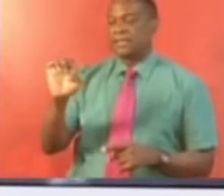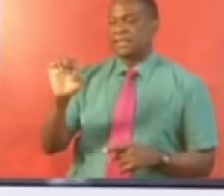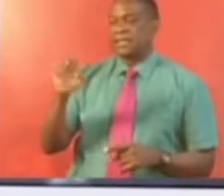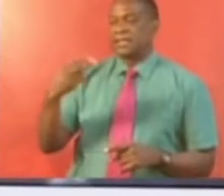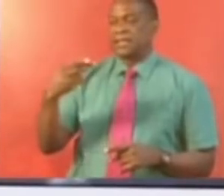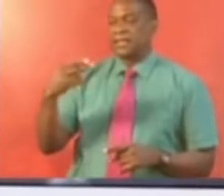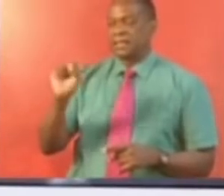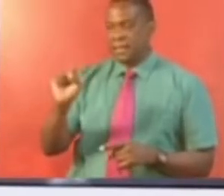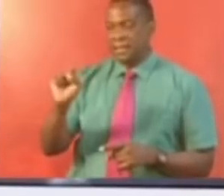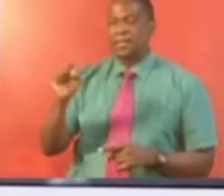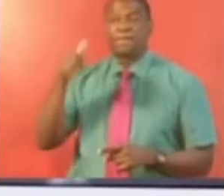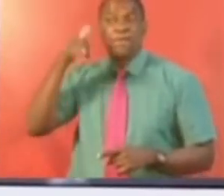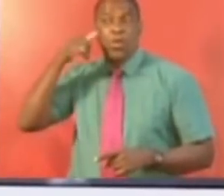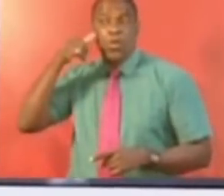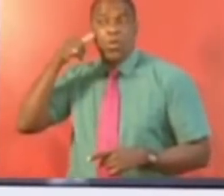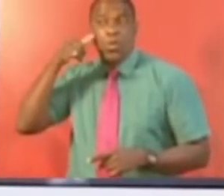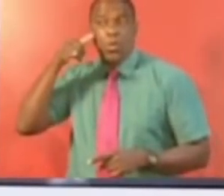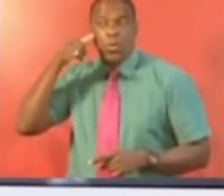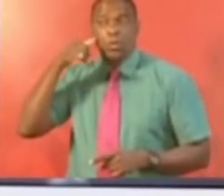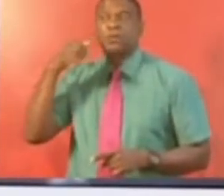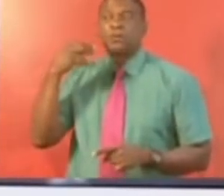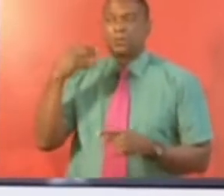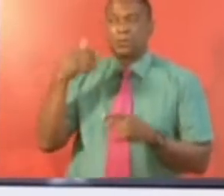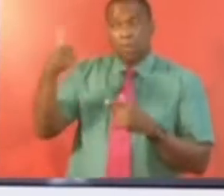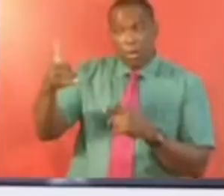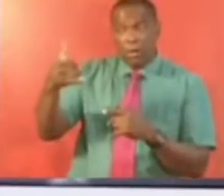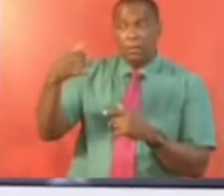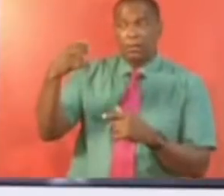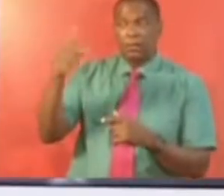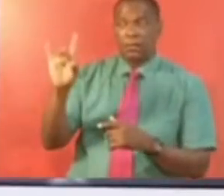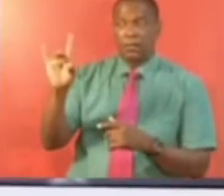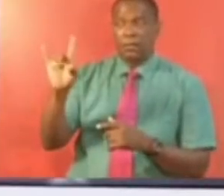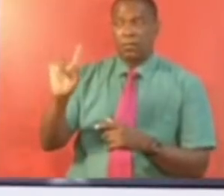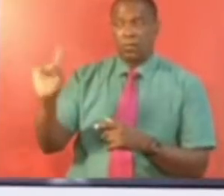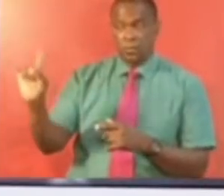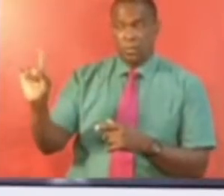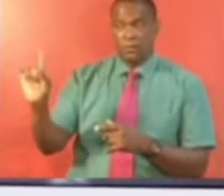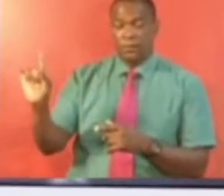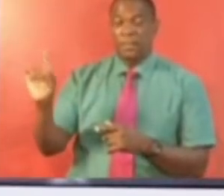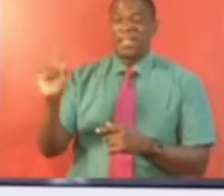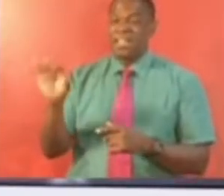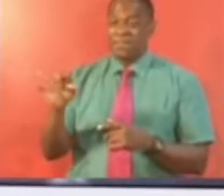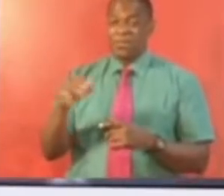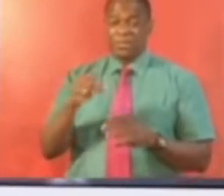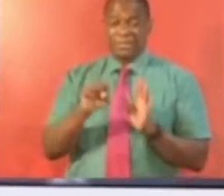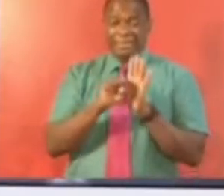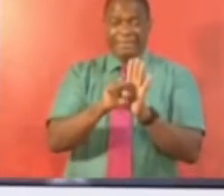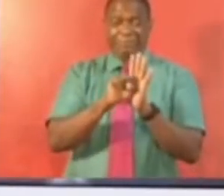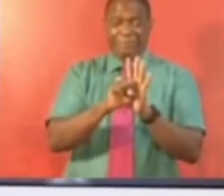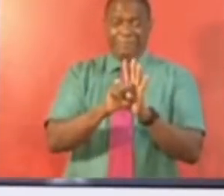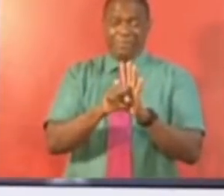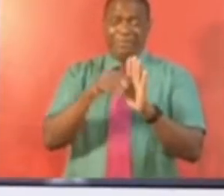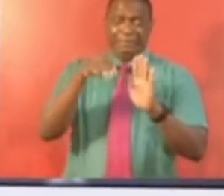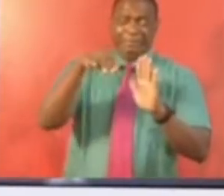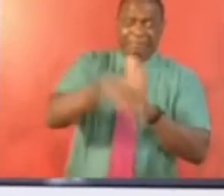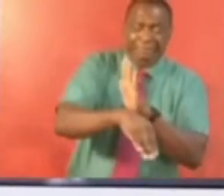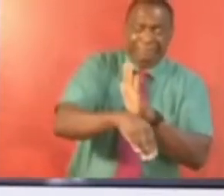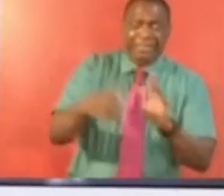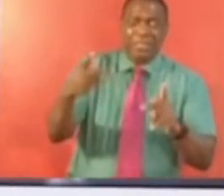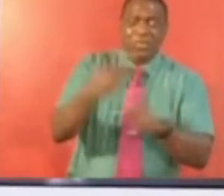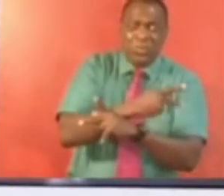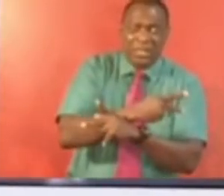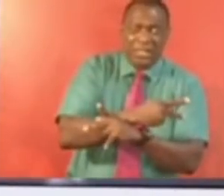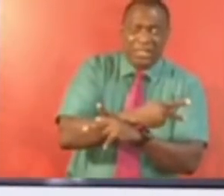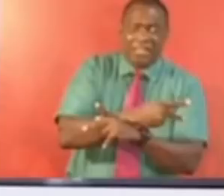to go directly to a facility if your symptoms worsen right away. We don't want people to be attempting to call the hotline